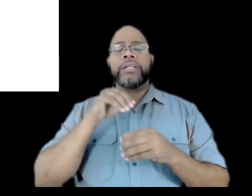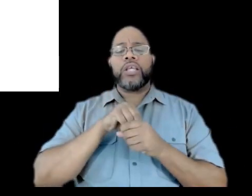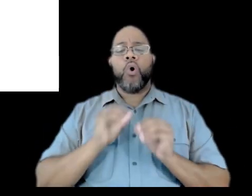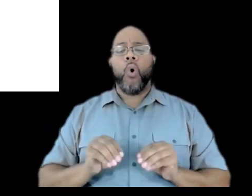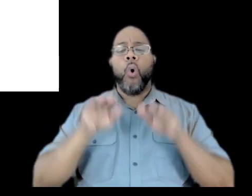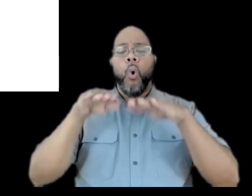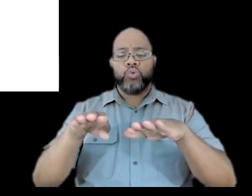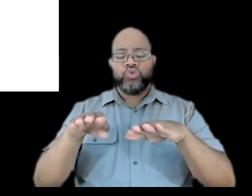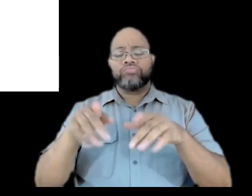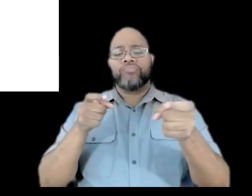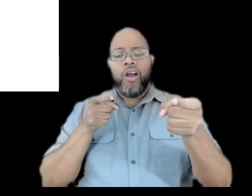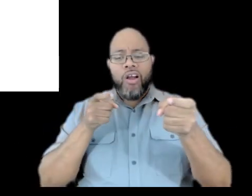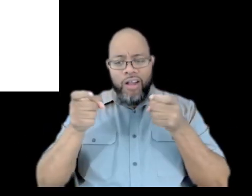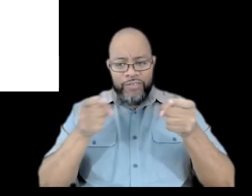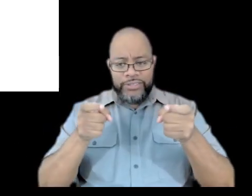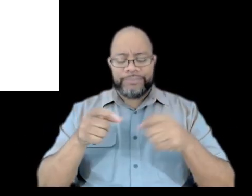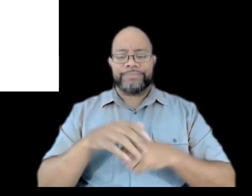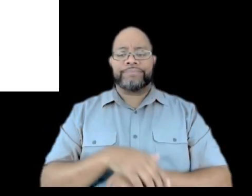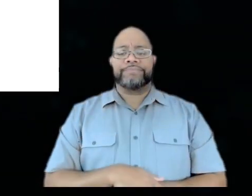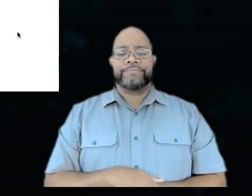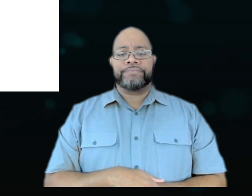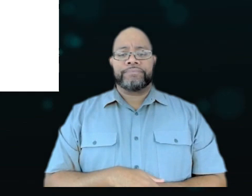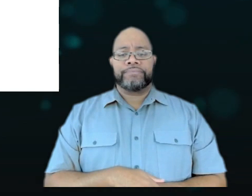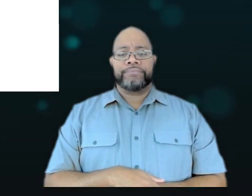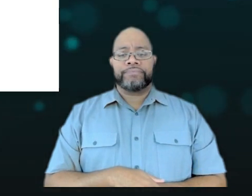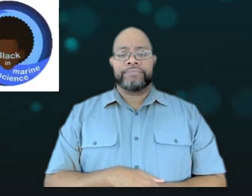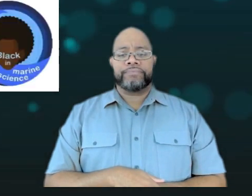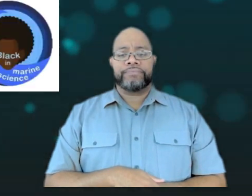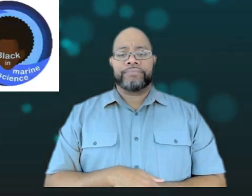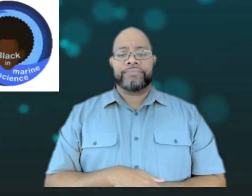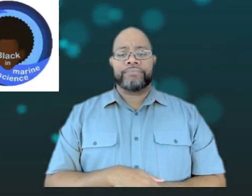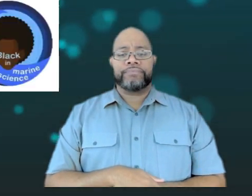into ocean governance and management.